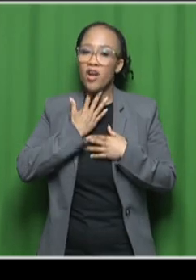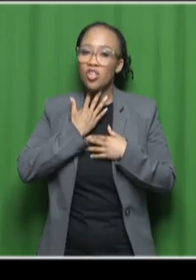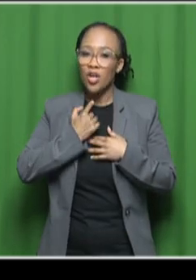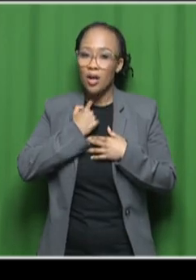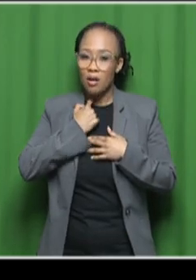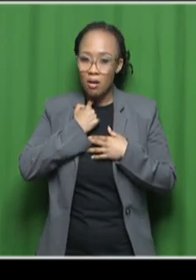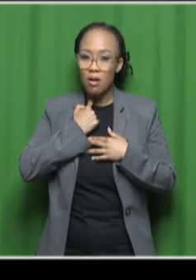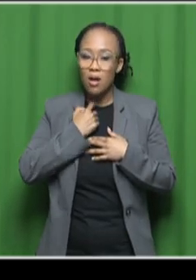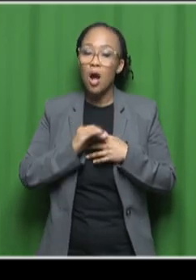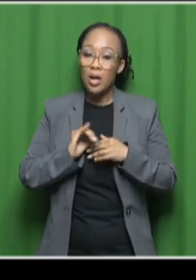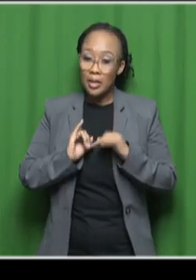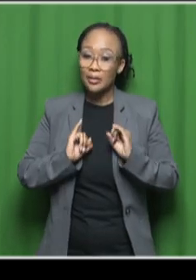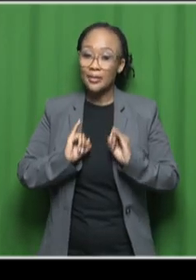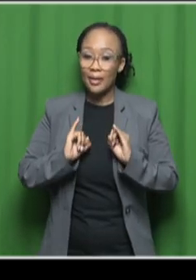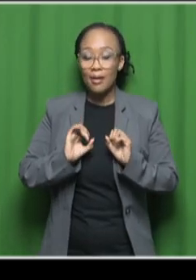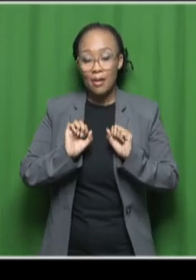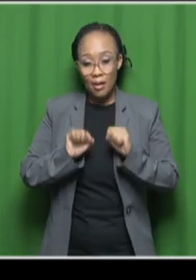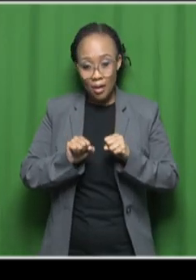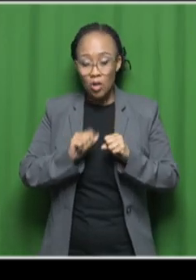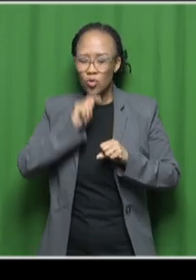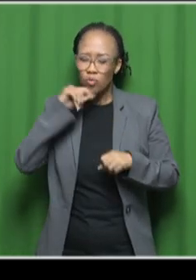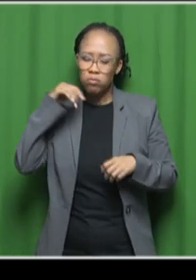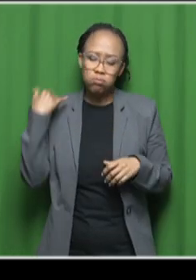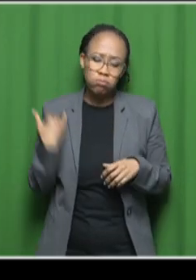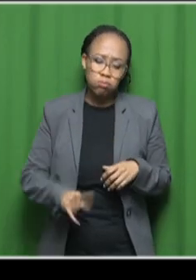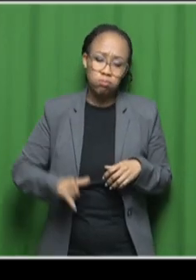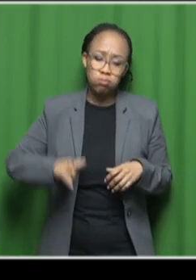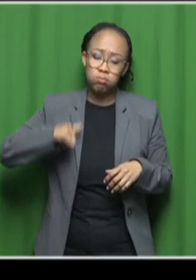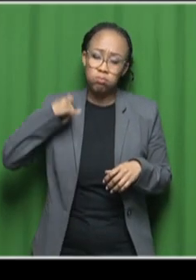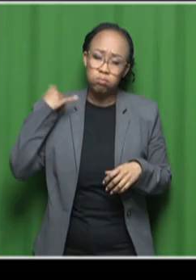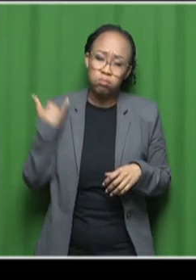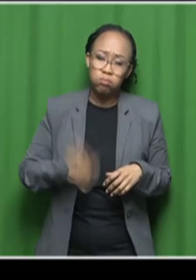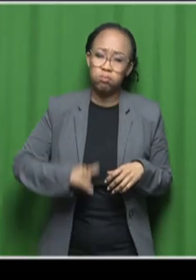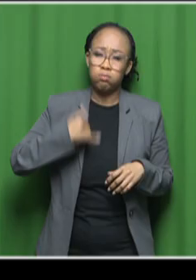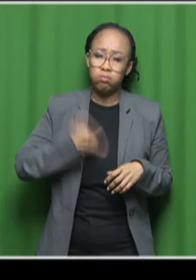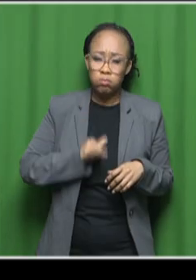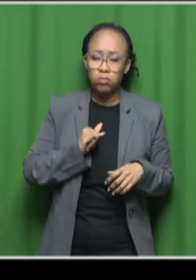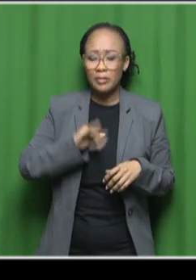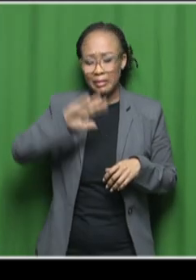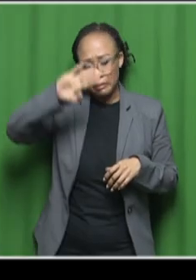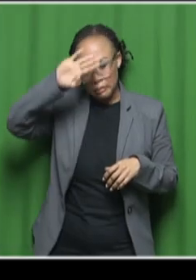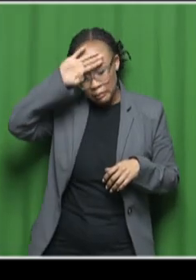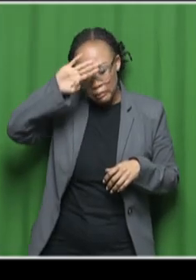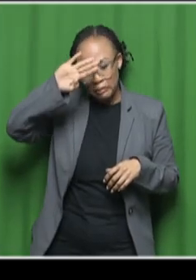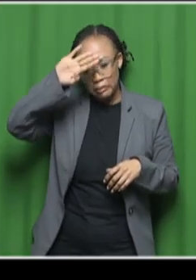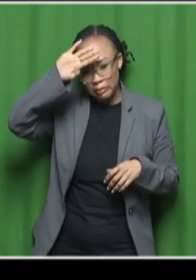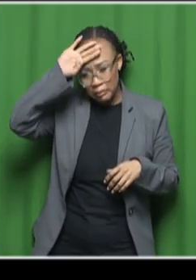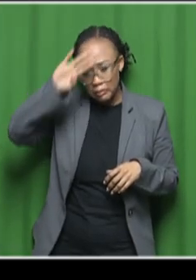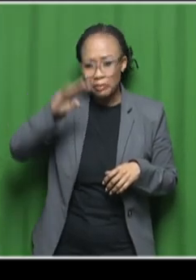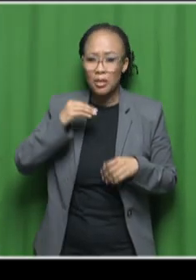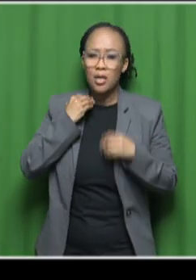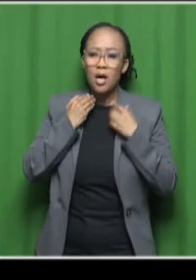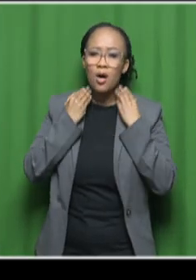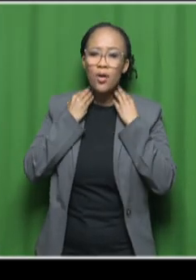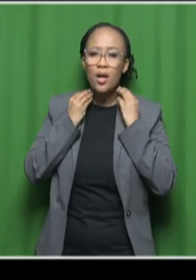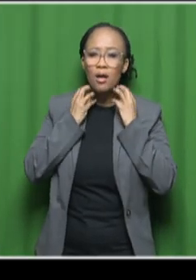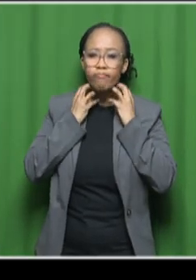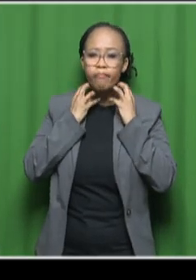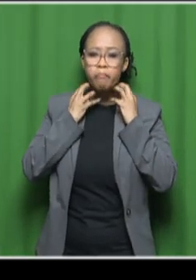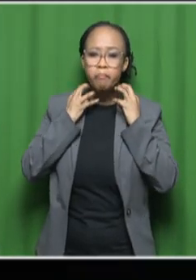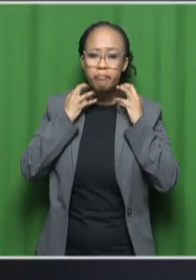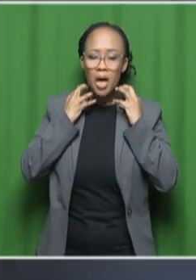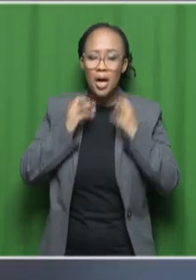and it's extremely painful. It goes with a very high fever and swelling in the neck. Then it's really important